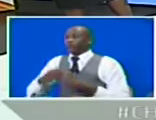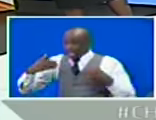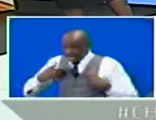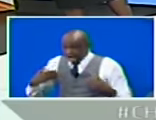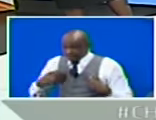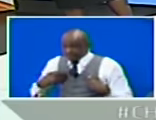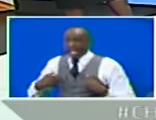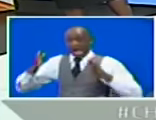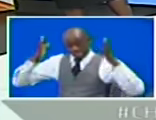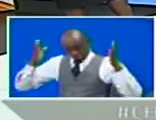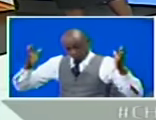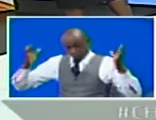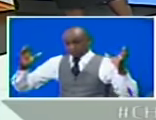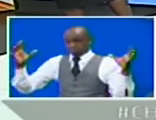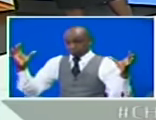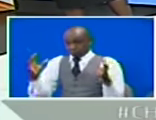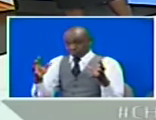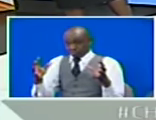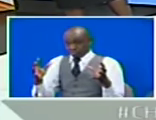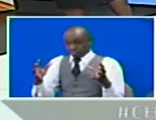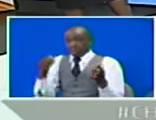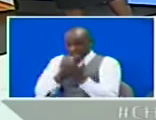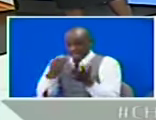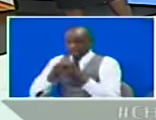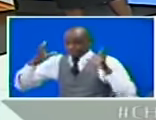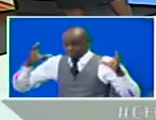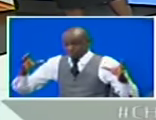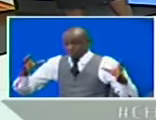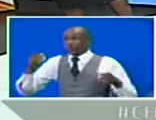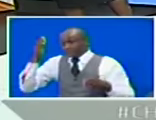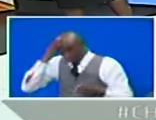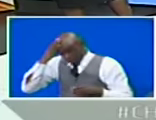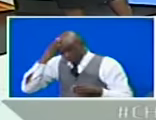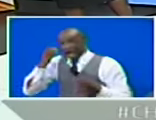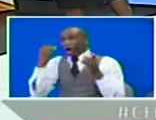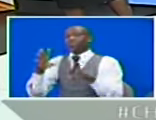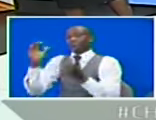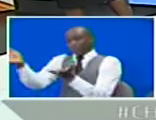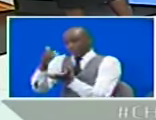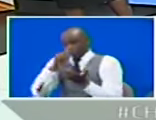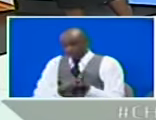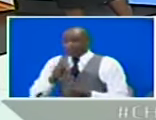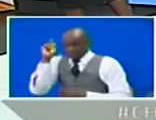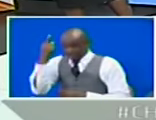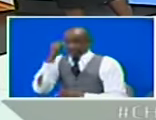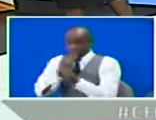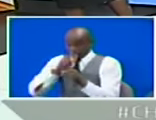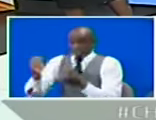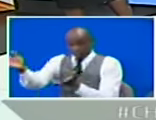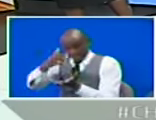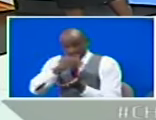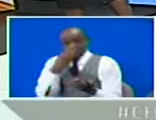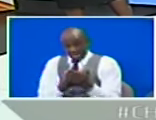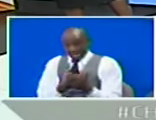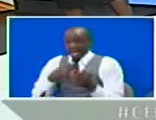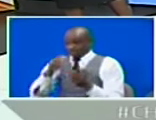a huge pot of money. Mm-hmm. We know our revenues. Yep. So the first thing that we do once we get